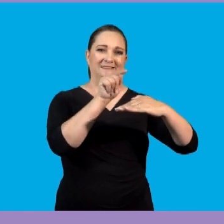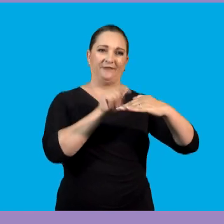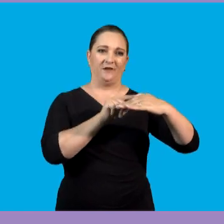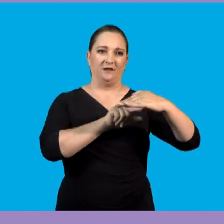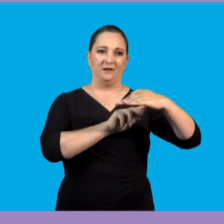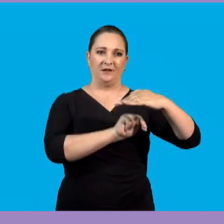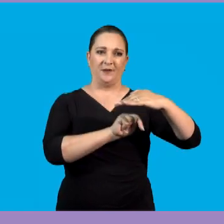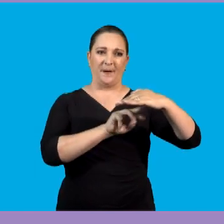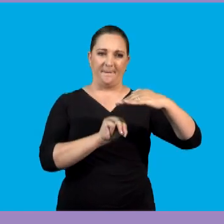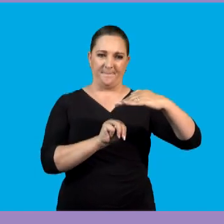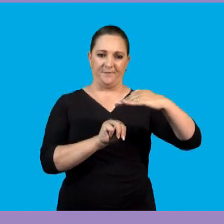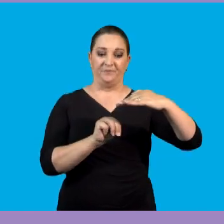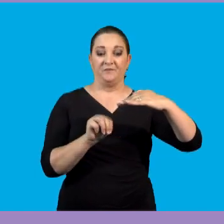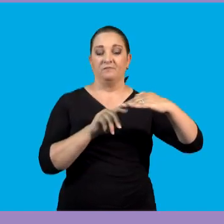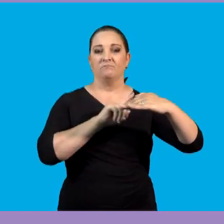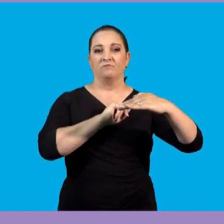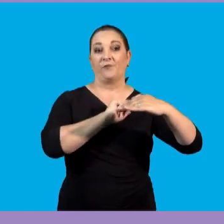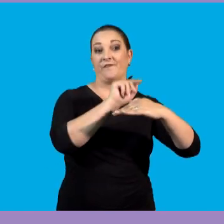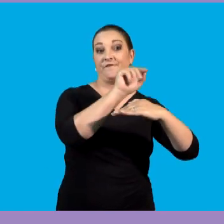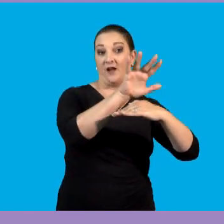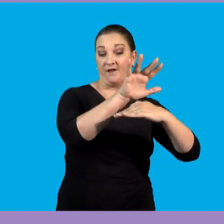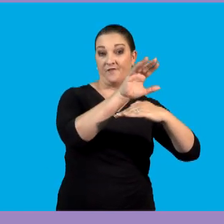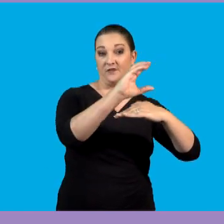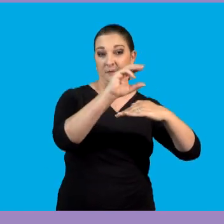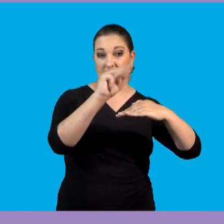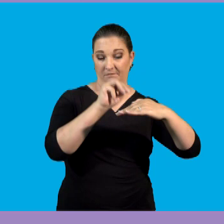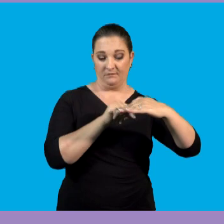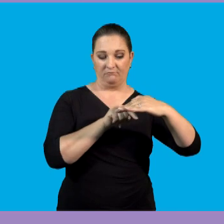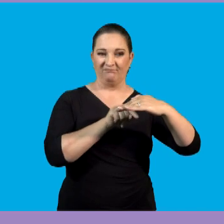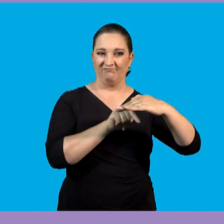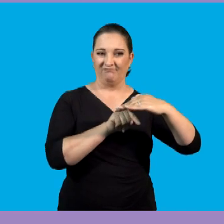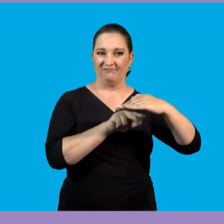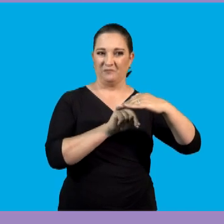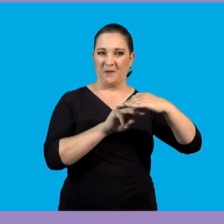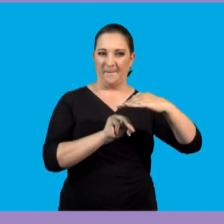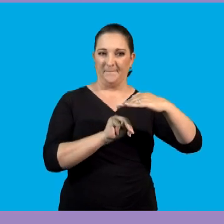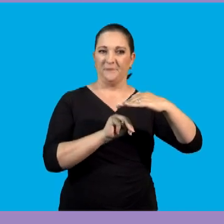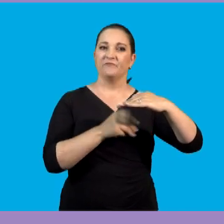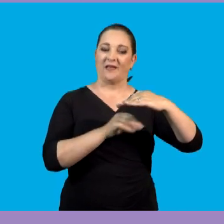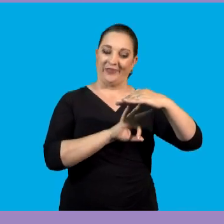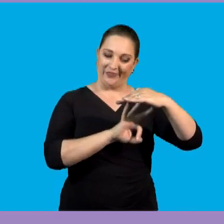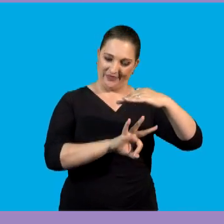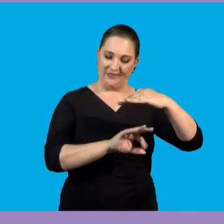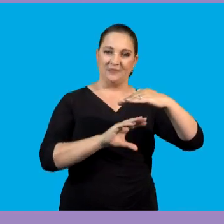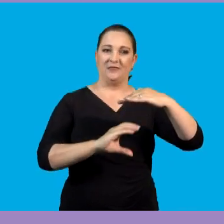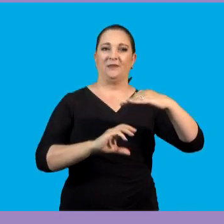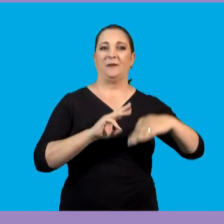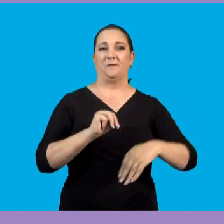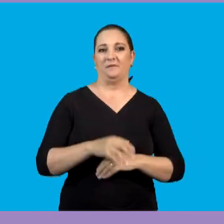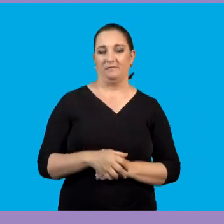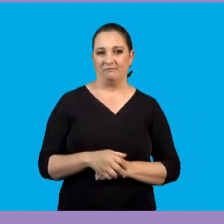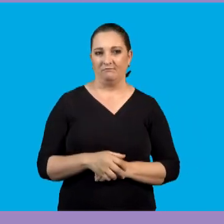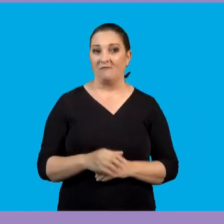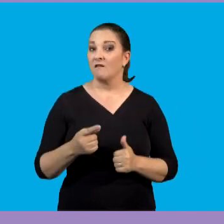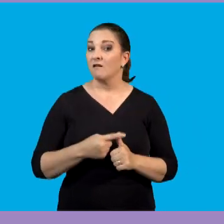So ML is 5 centimeters and NM is 3